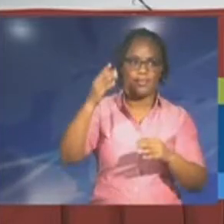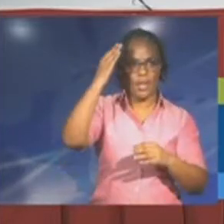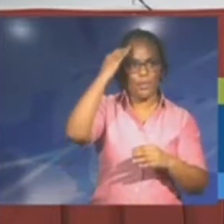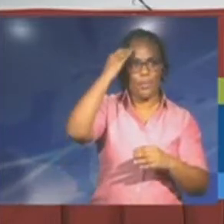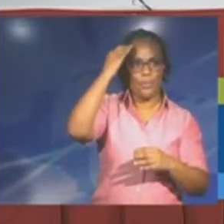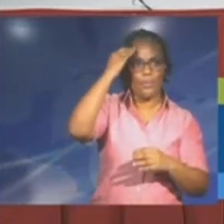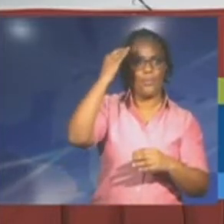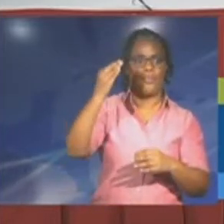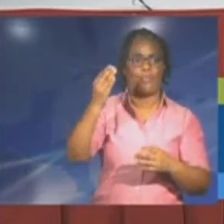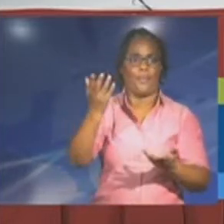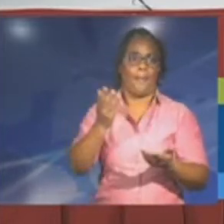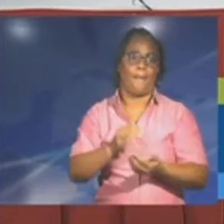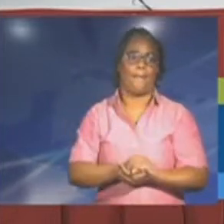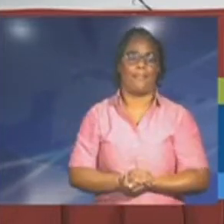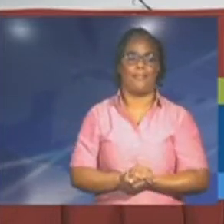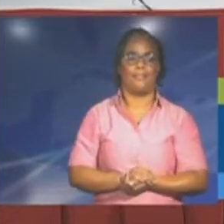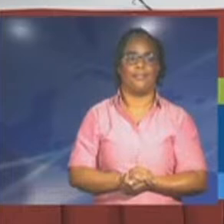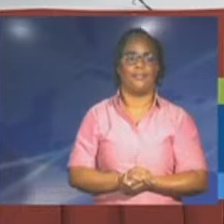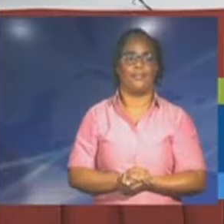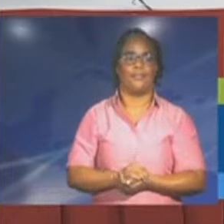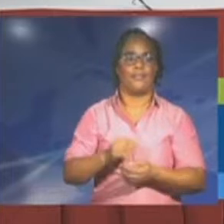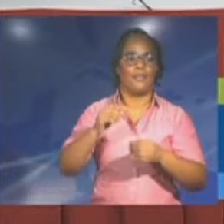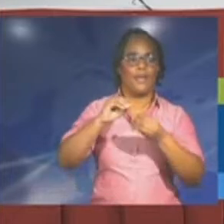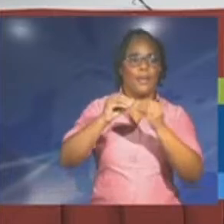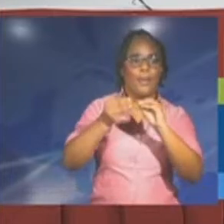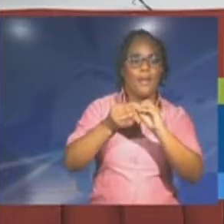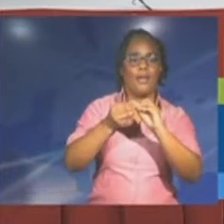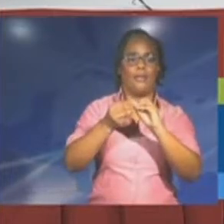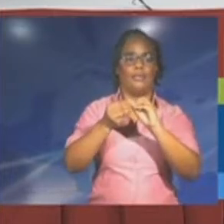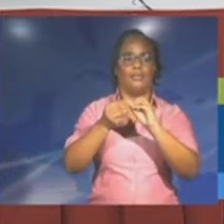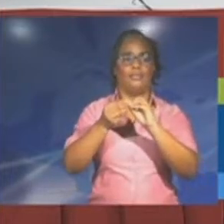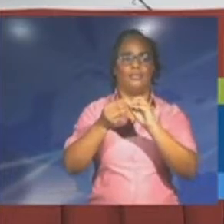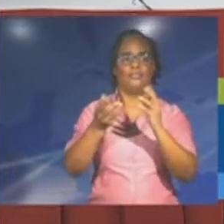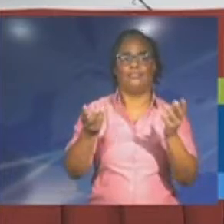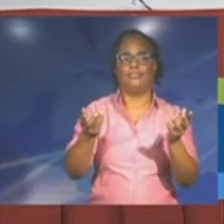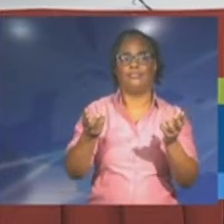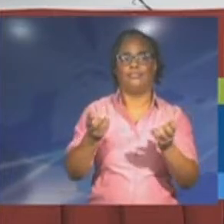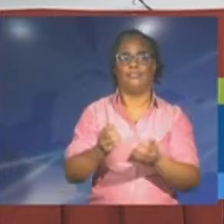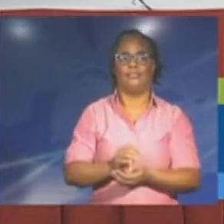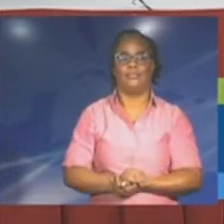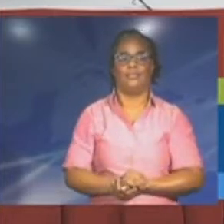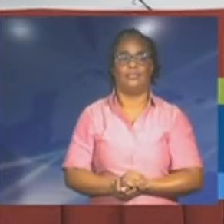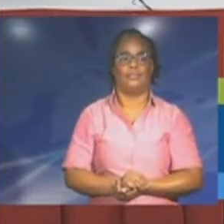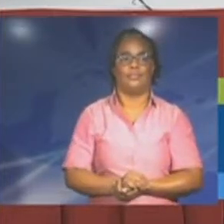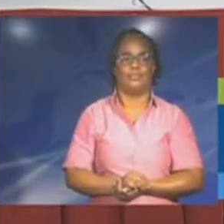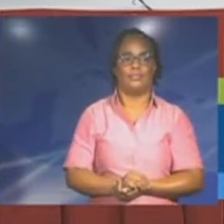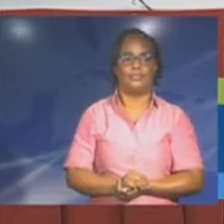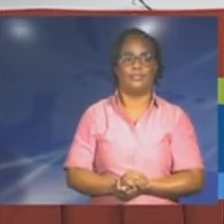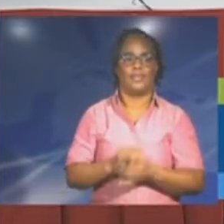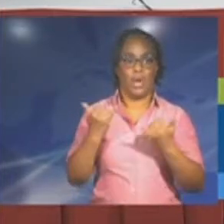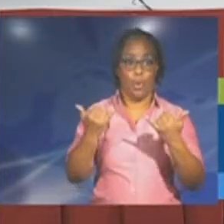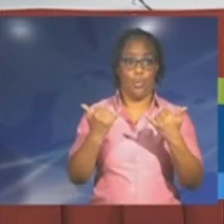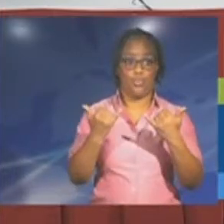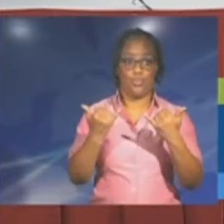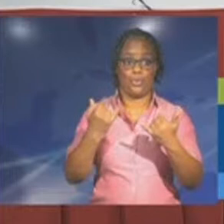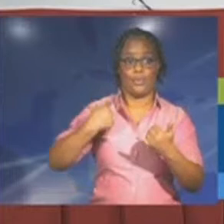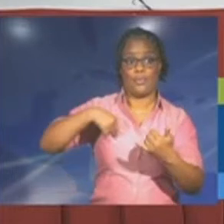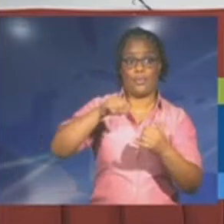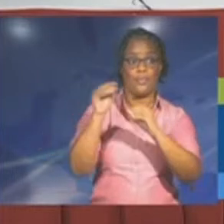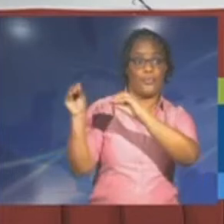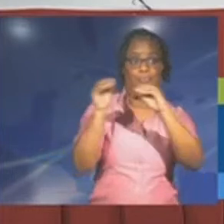NCDs pre-COVID-19, and I was wondering, as we move towards an endemic stage of COVID-19, so we're more